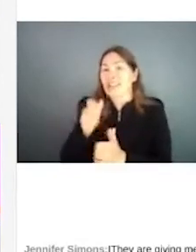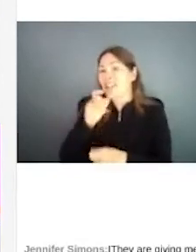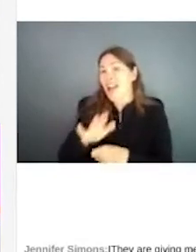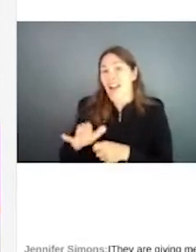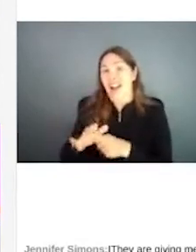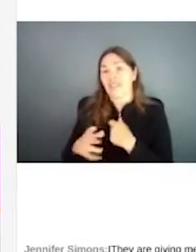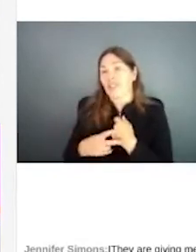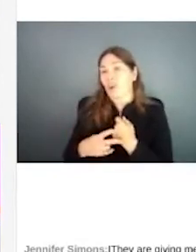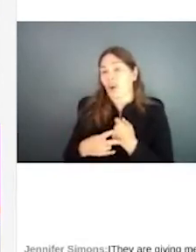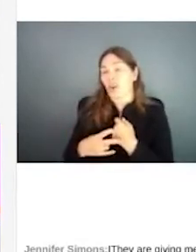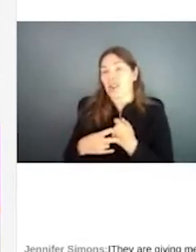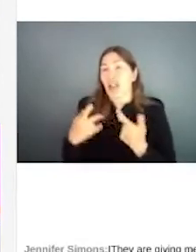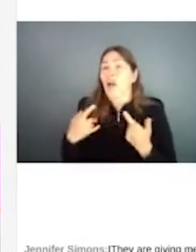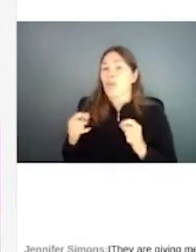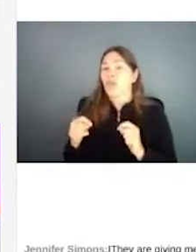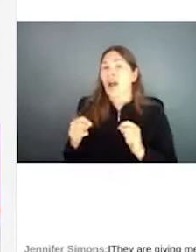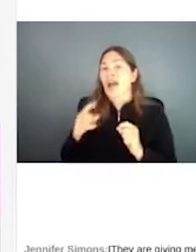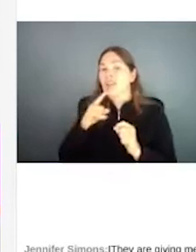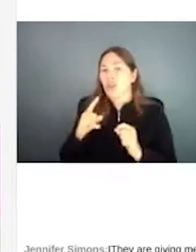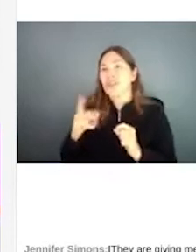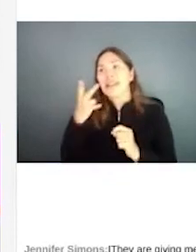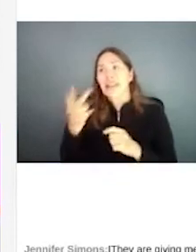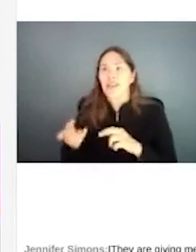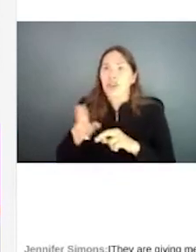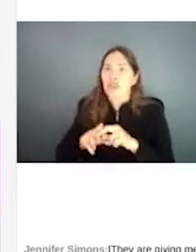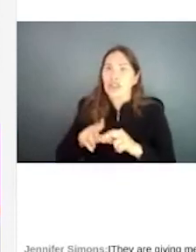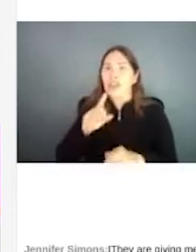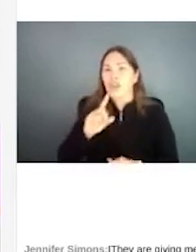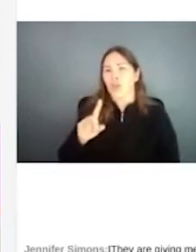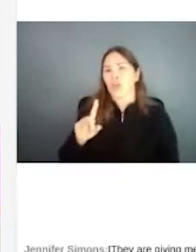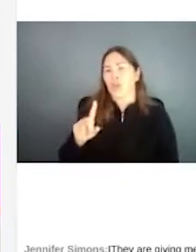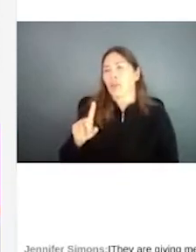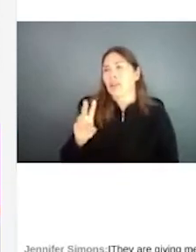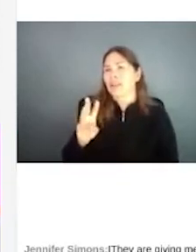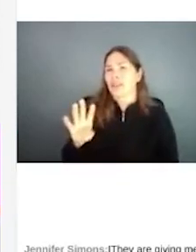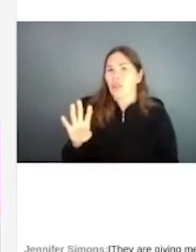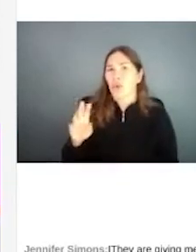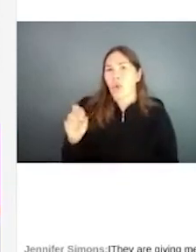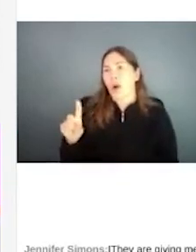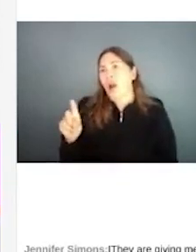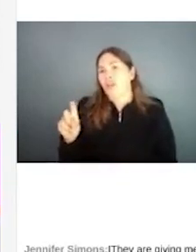So I'm going to try to get them to get 64 gig or 128 gig flash drives.